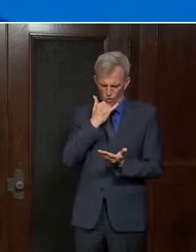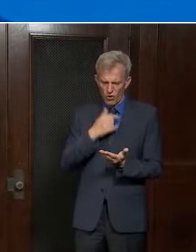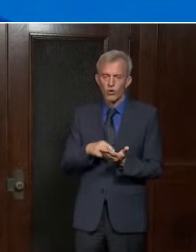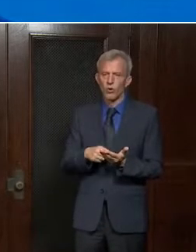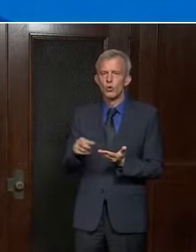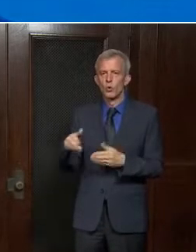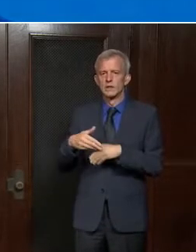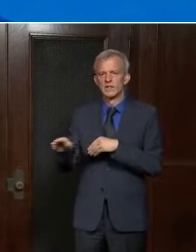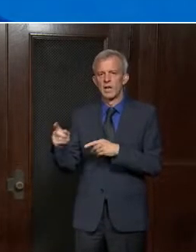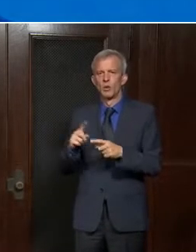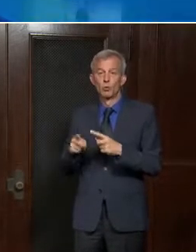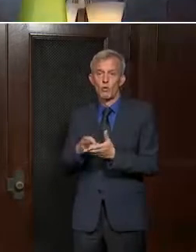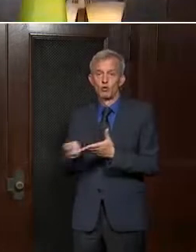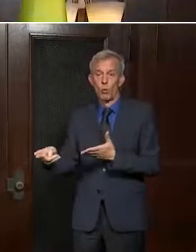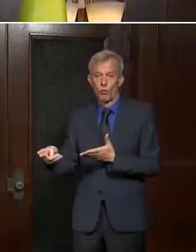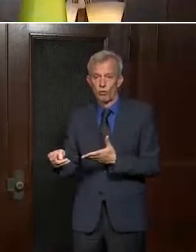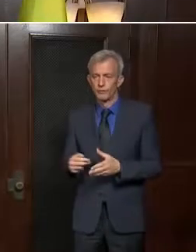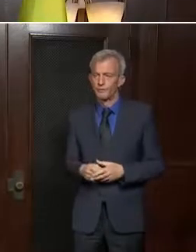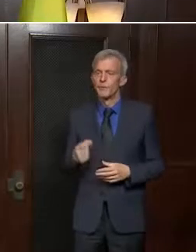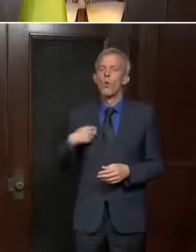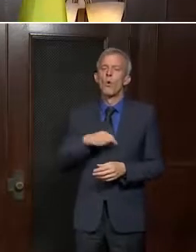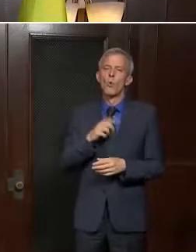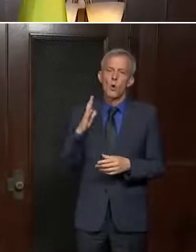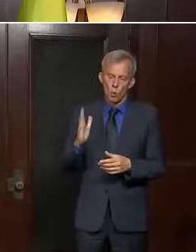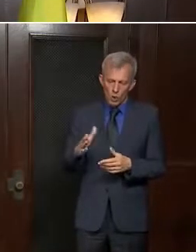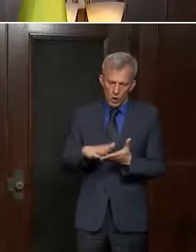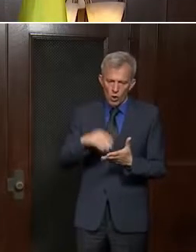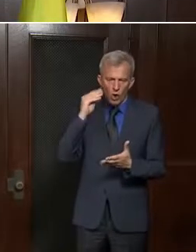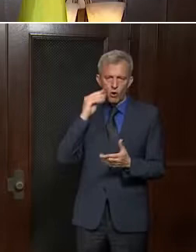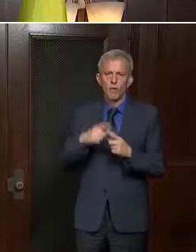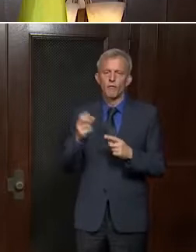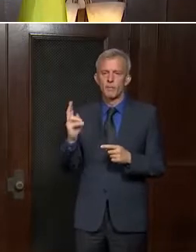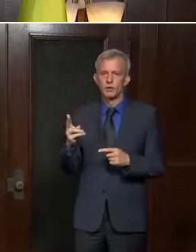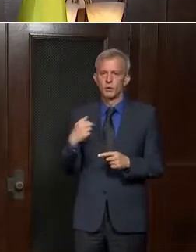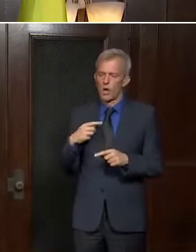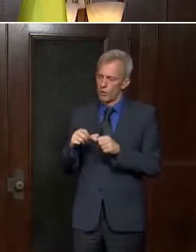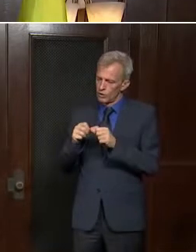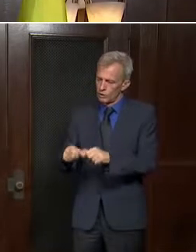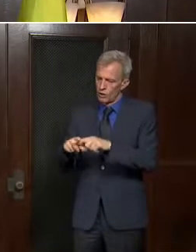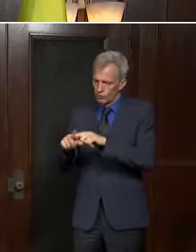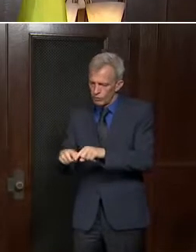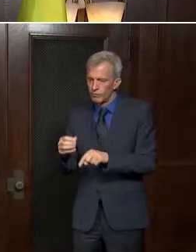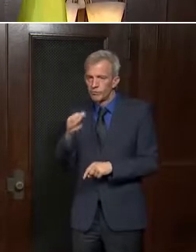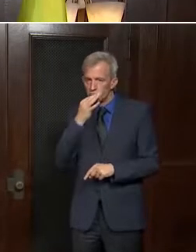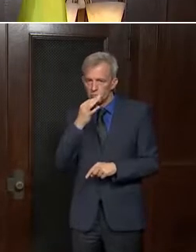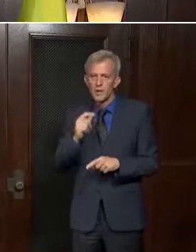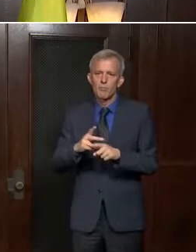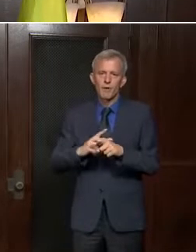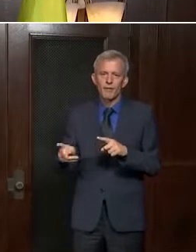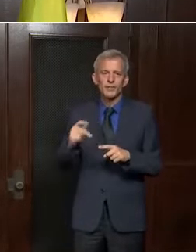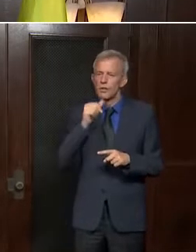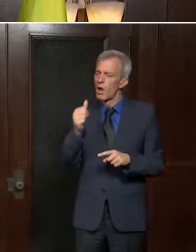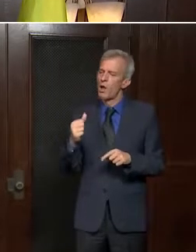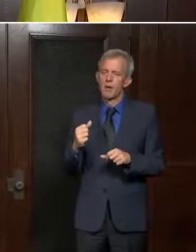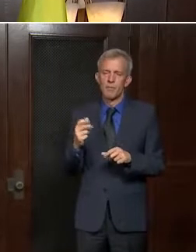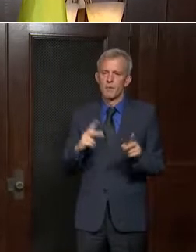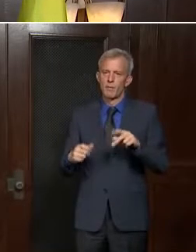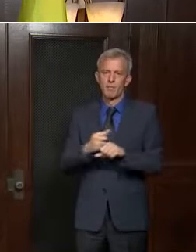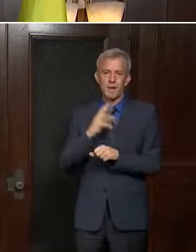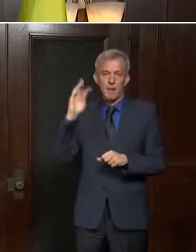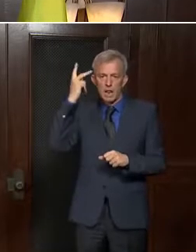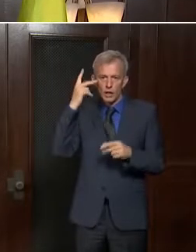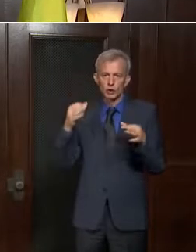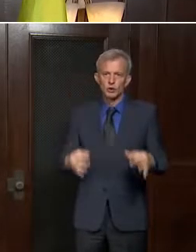from history. We will continue to listen to experts. I will rely on those professionals, not people who are making political decisions, but who are